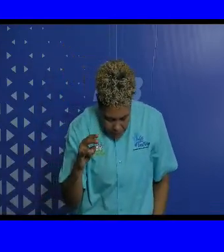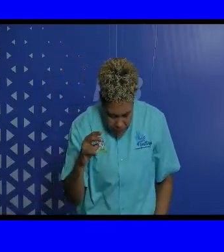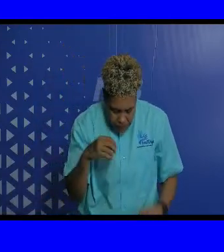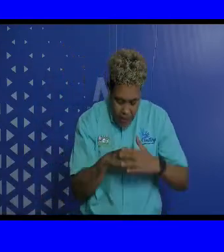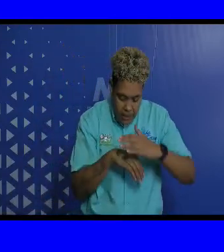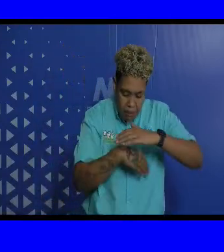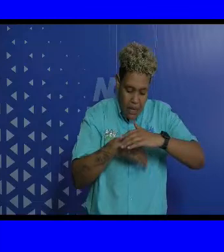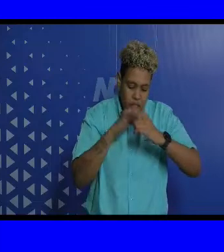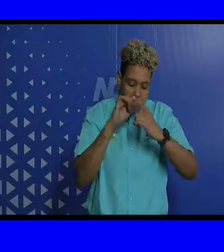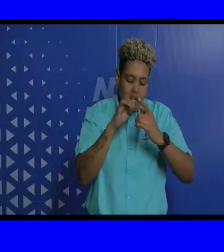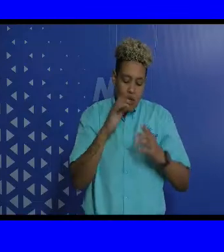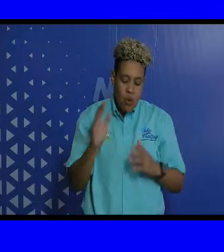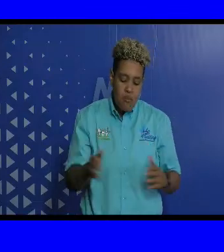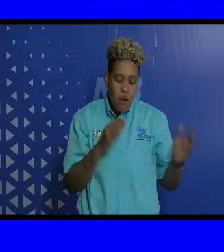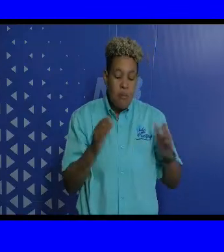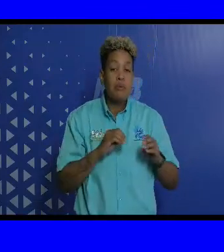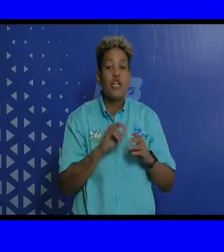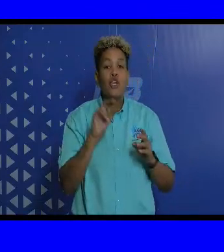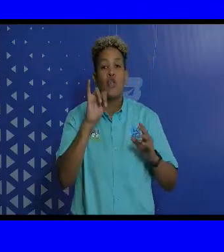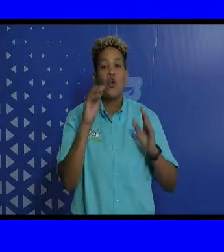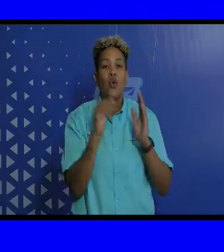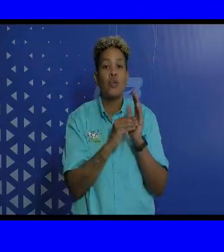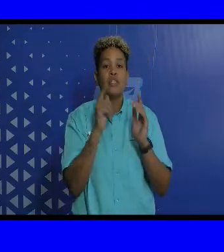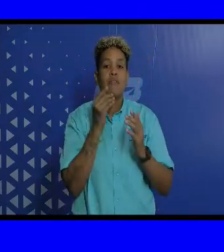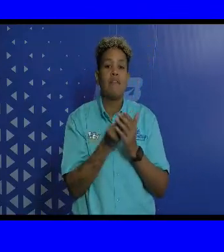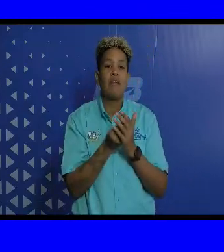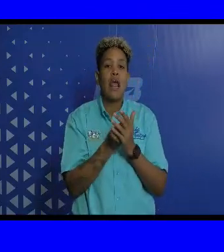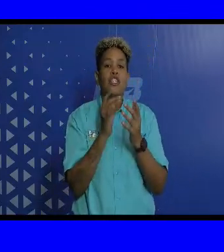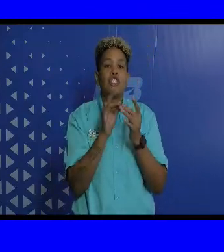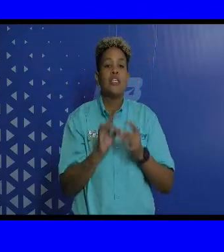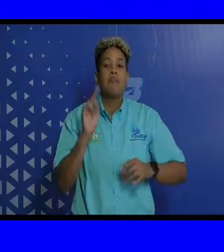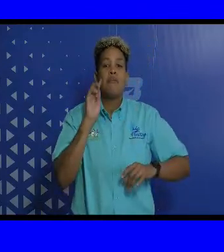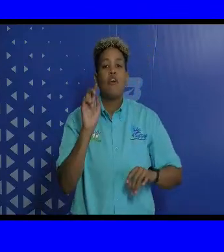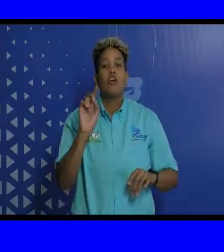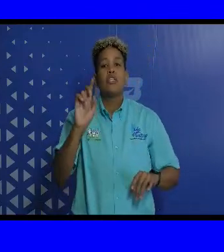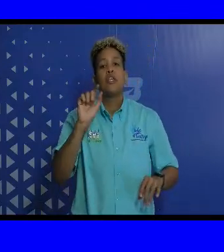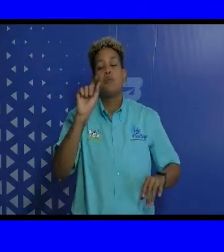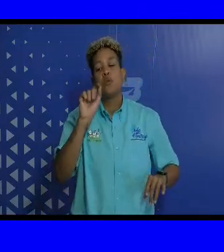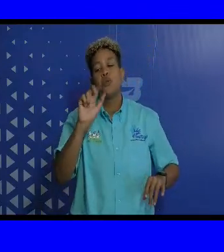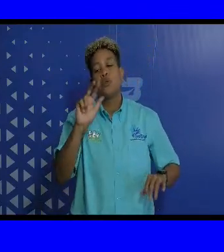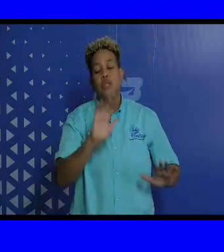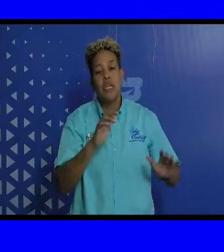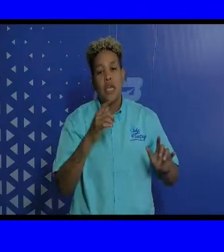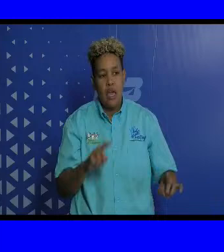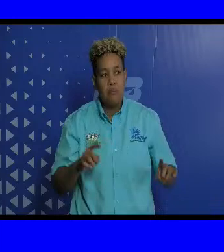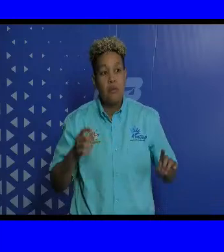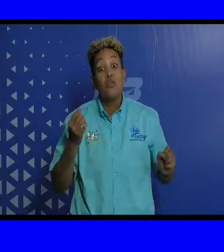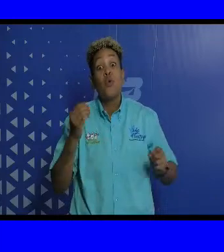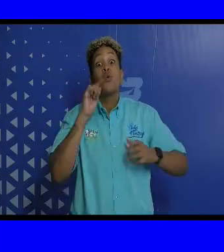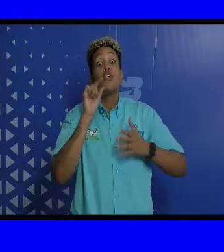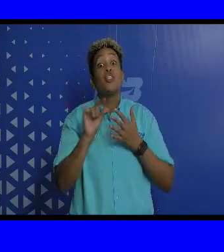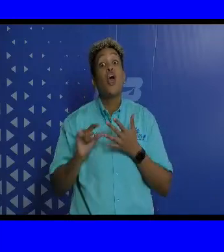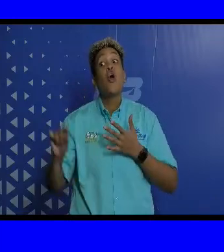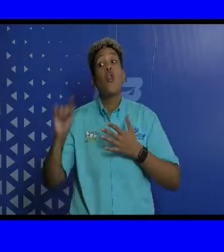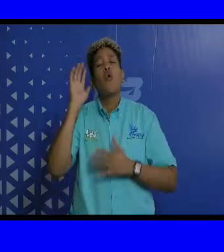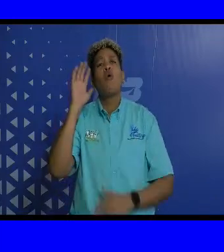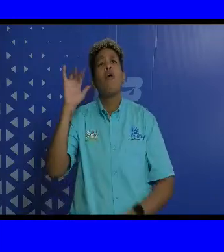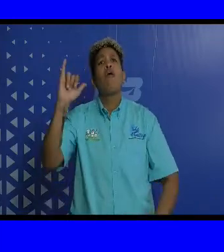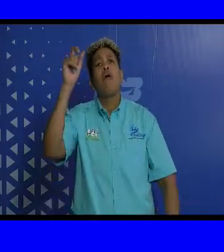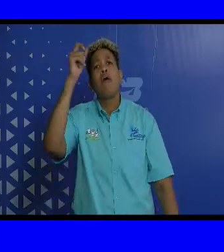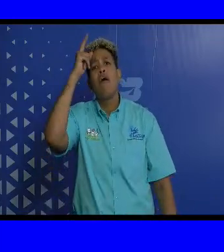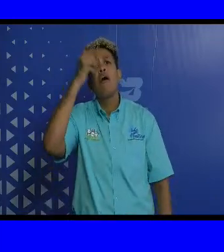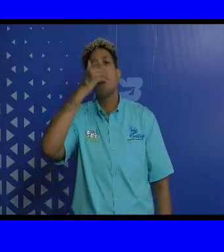basis of preparation in the notes to the financial statements for December 2023, so that shareholders will get a